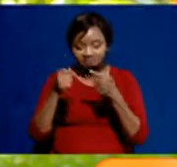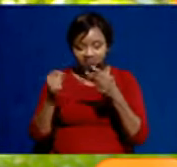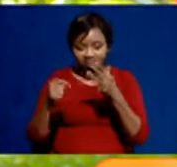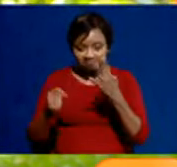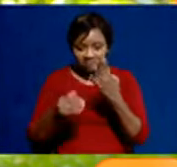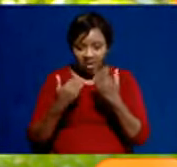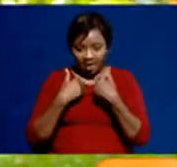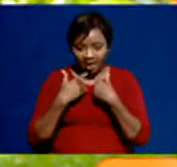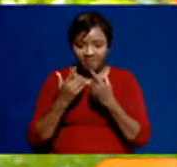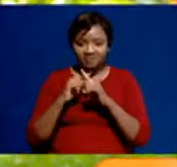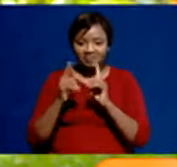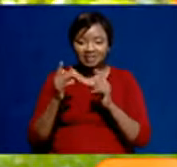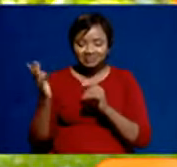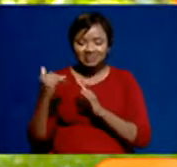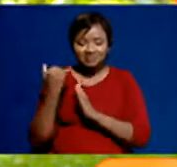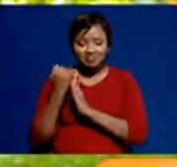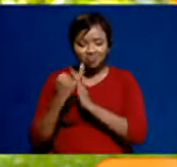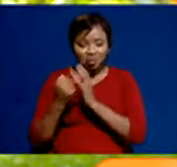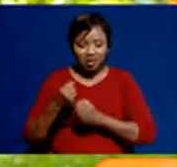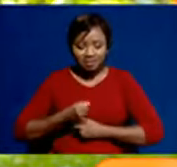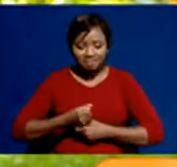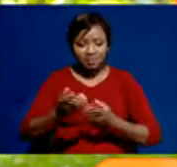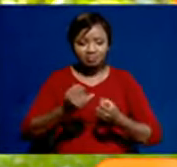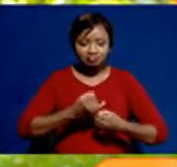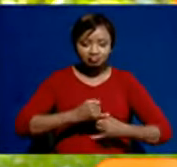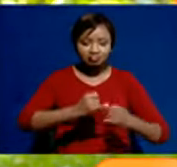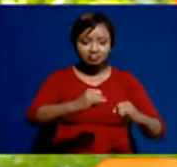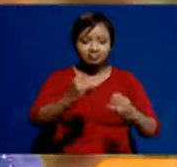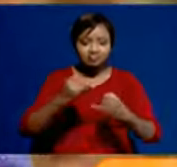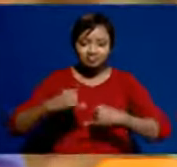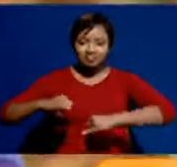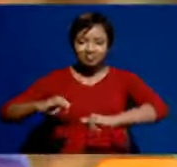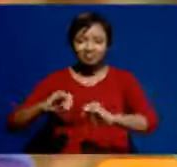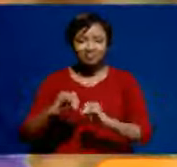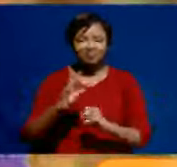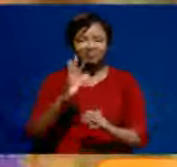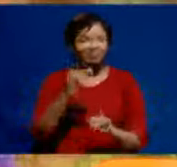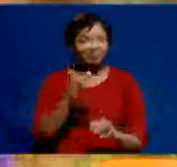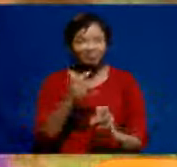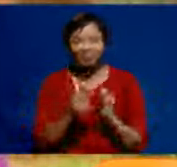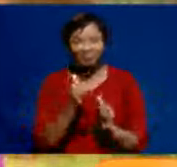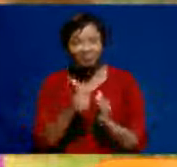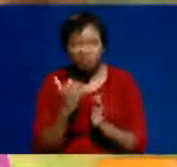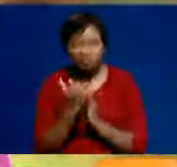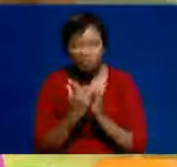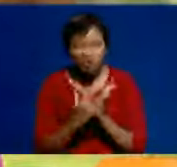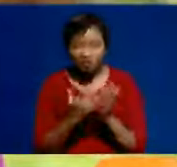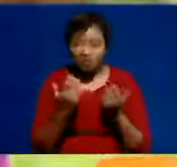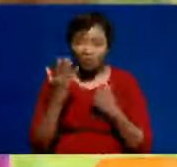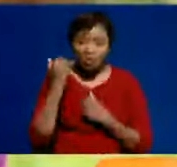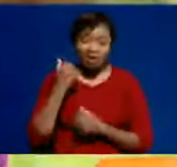programs they've been rolling out, what would be... Remind me which ones? I'm unable.